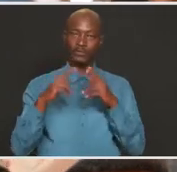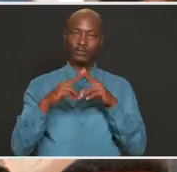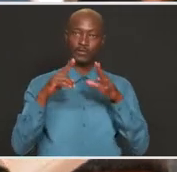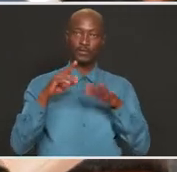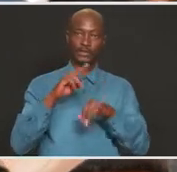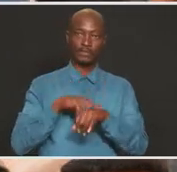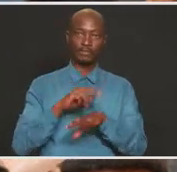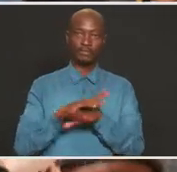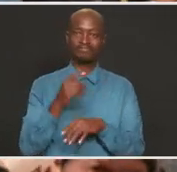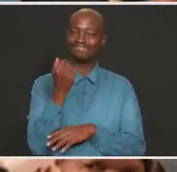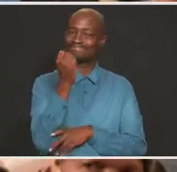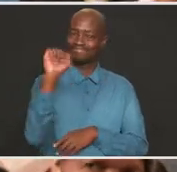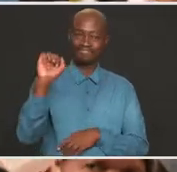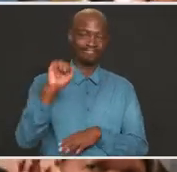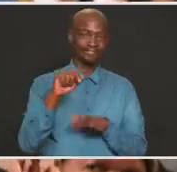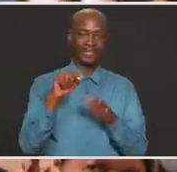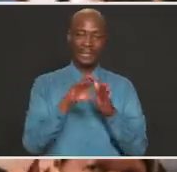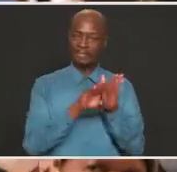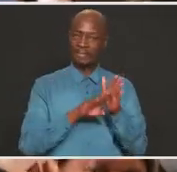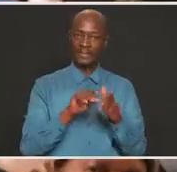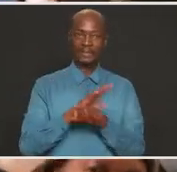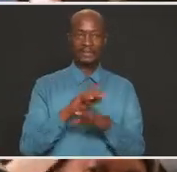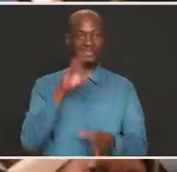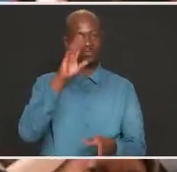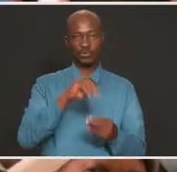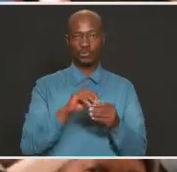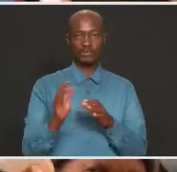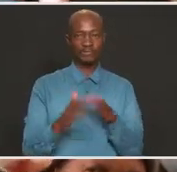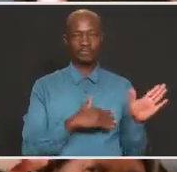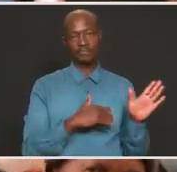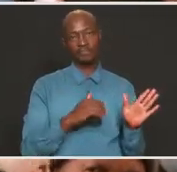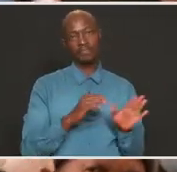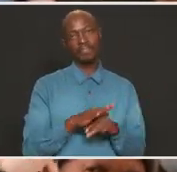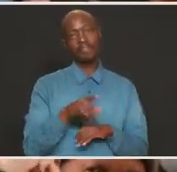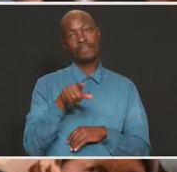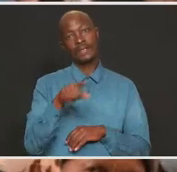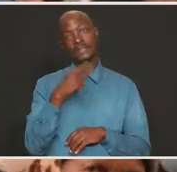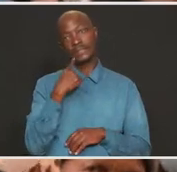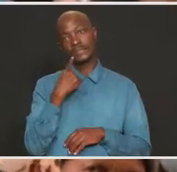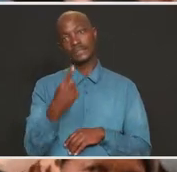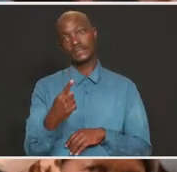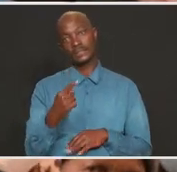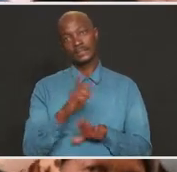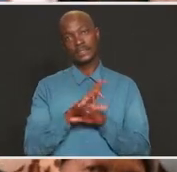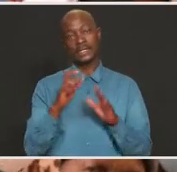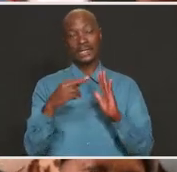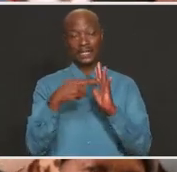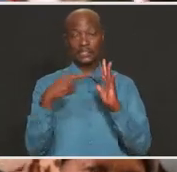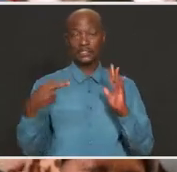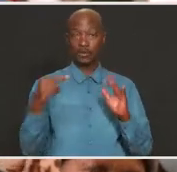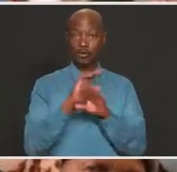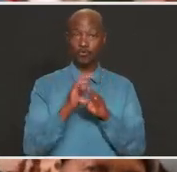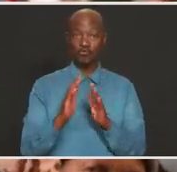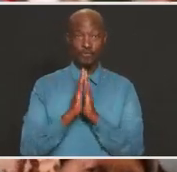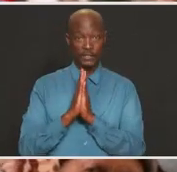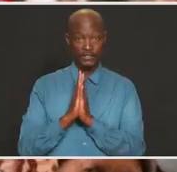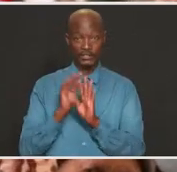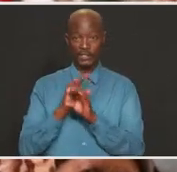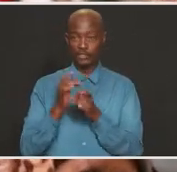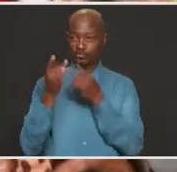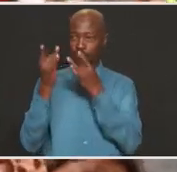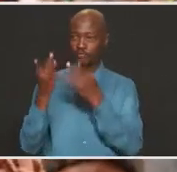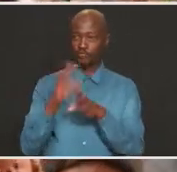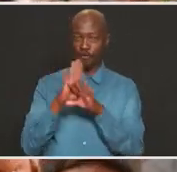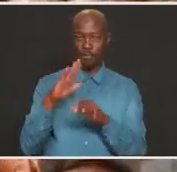I reject the billable in its totality there is a saying it is the role of the church to inform the